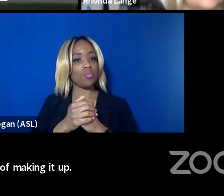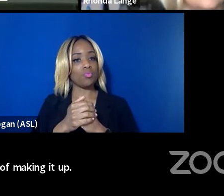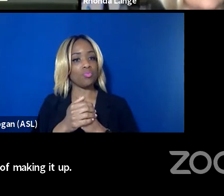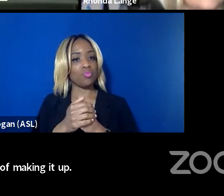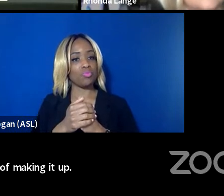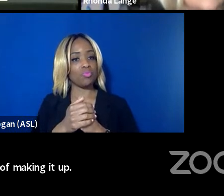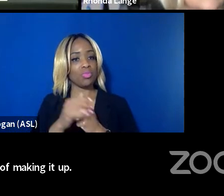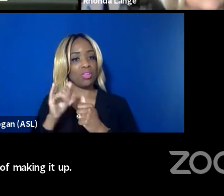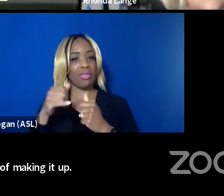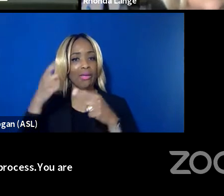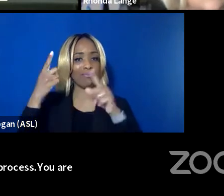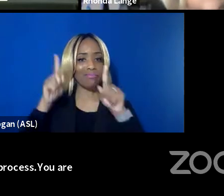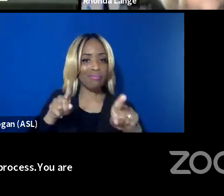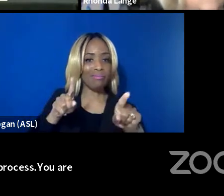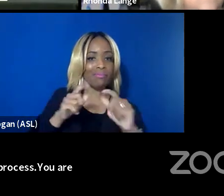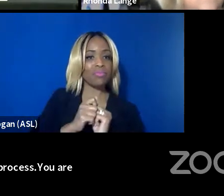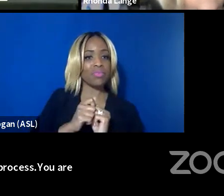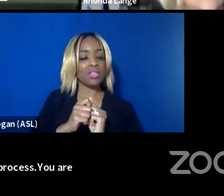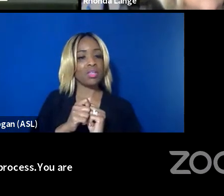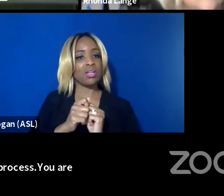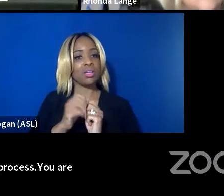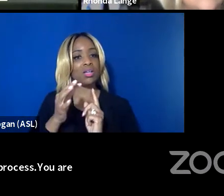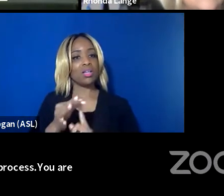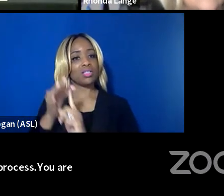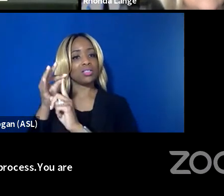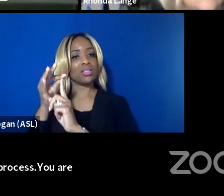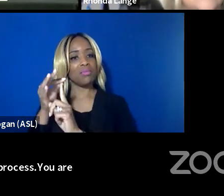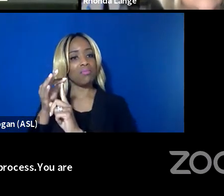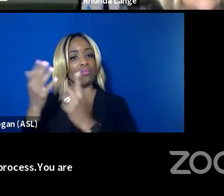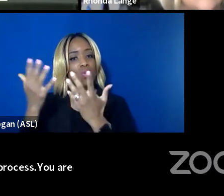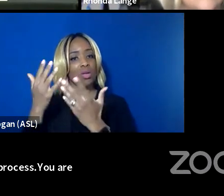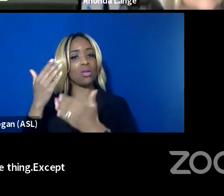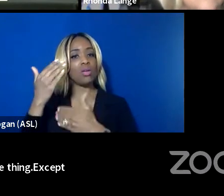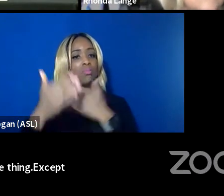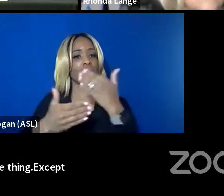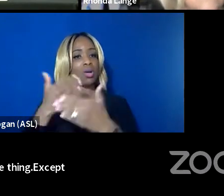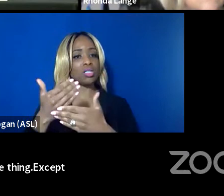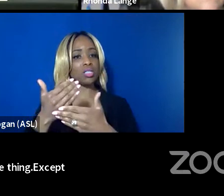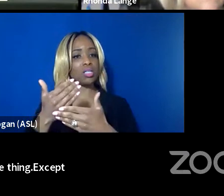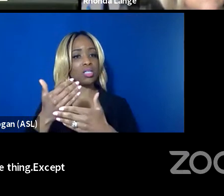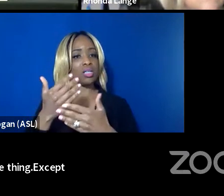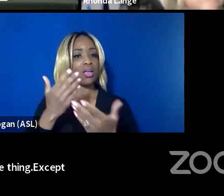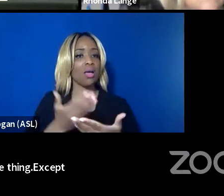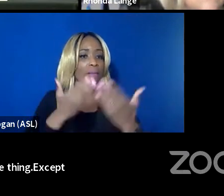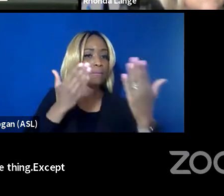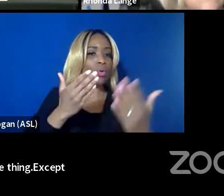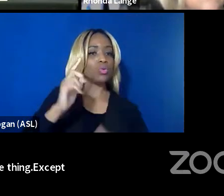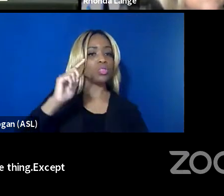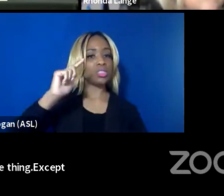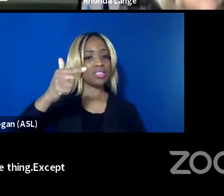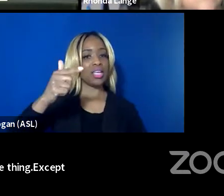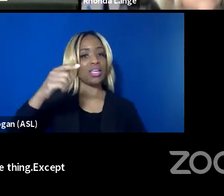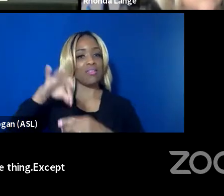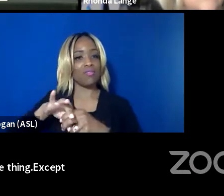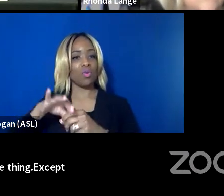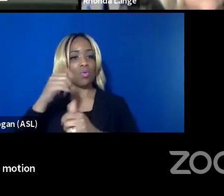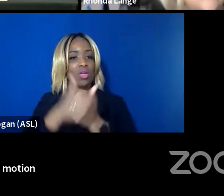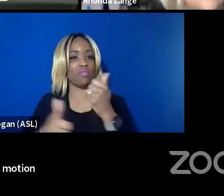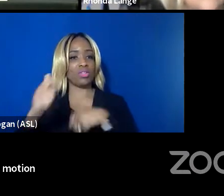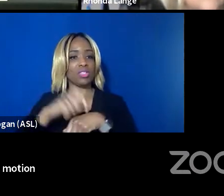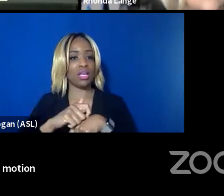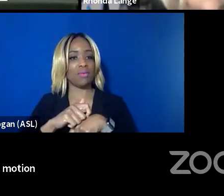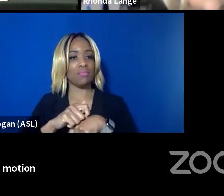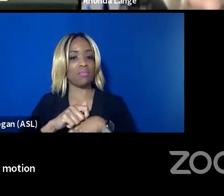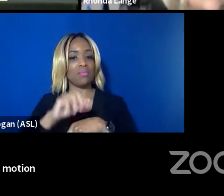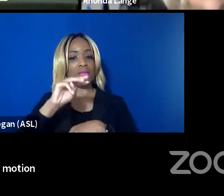consensus type thing. Except for that process is motion, second, vote, every time.